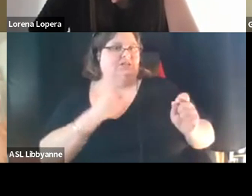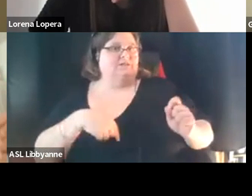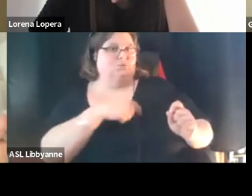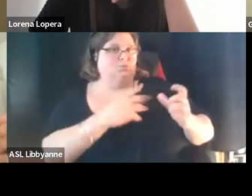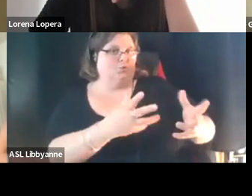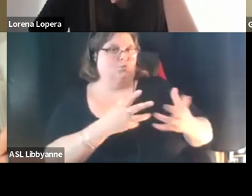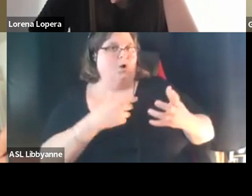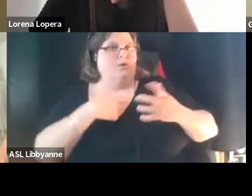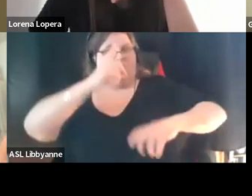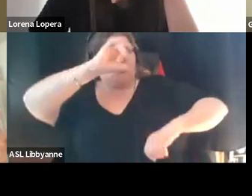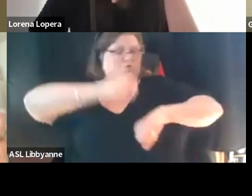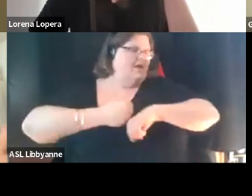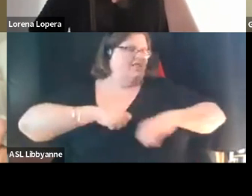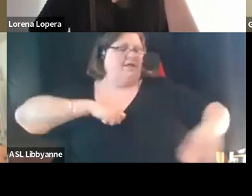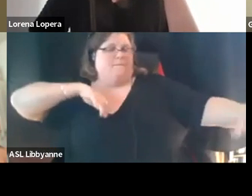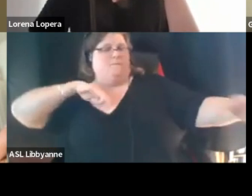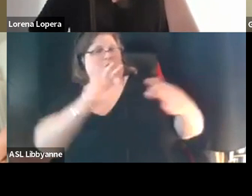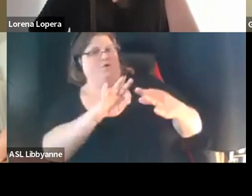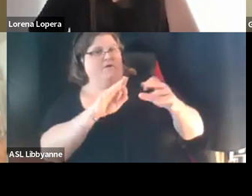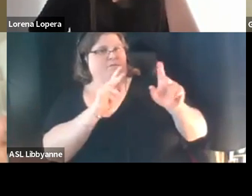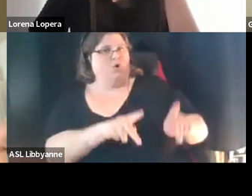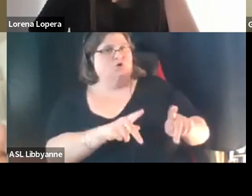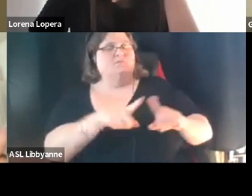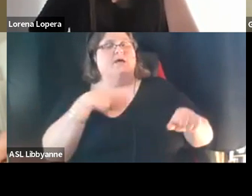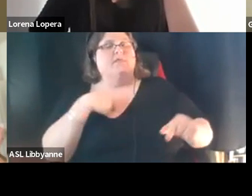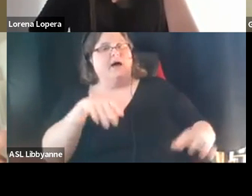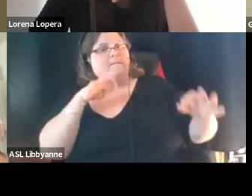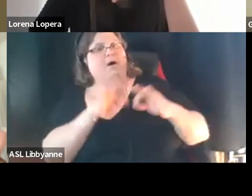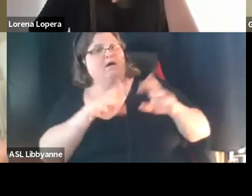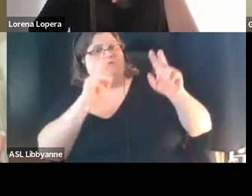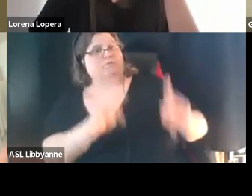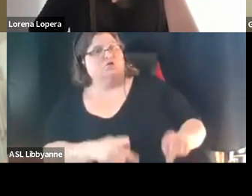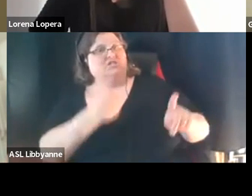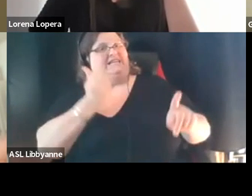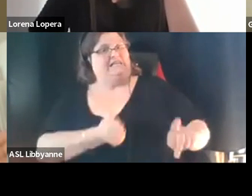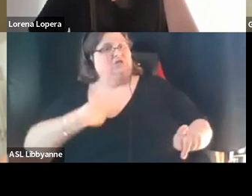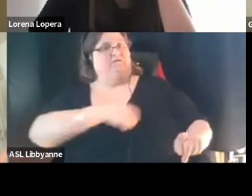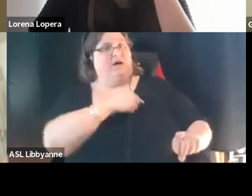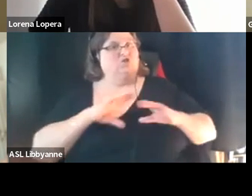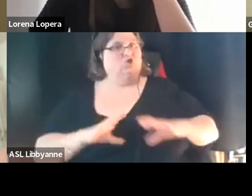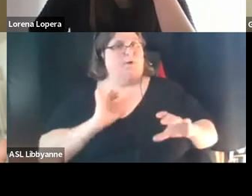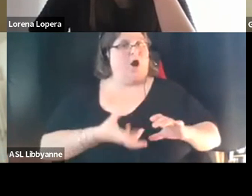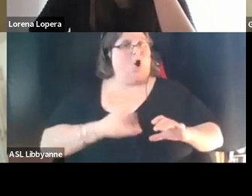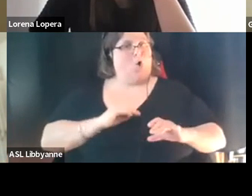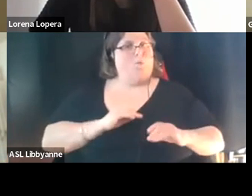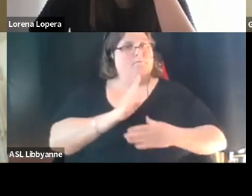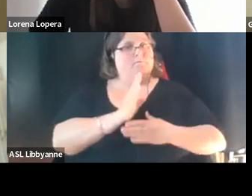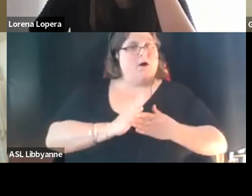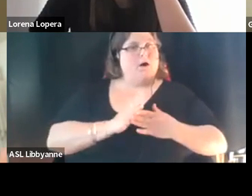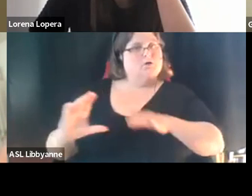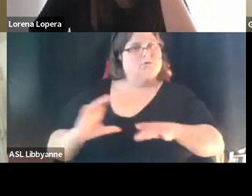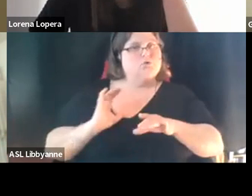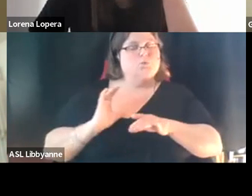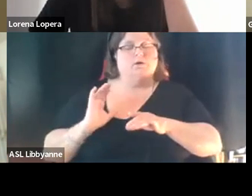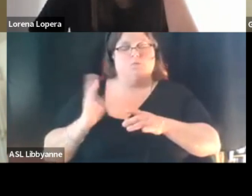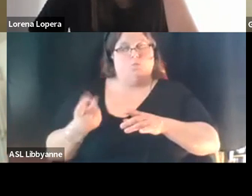this ideal person. But the ideal person is each and every one of us doing our part and holding each other accountable